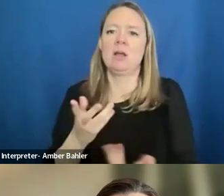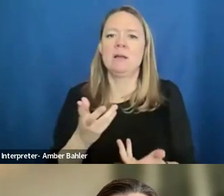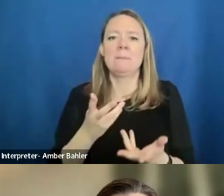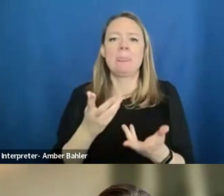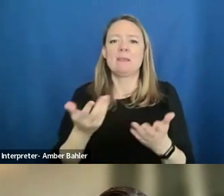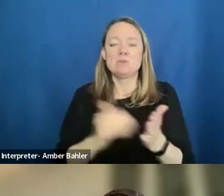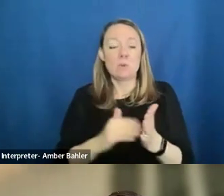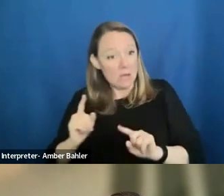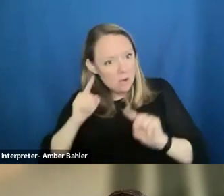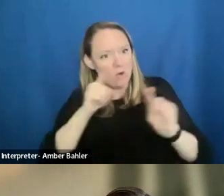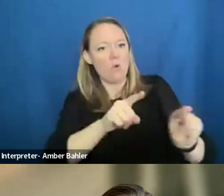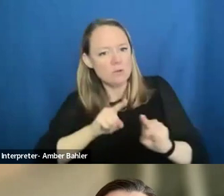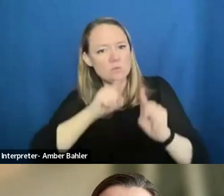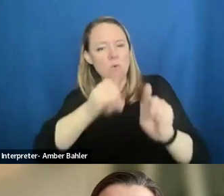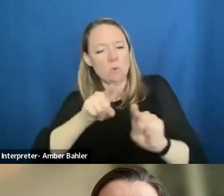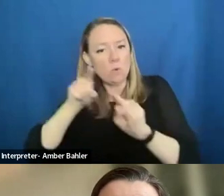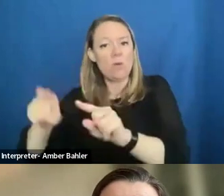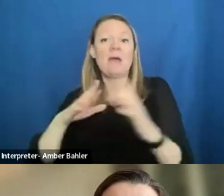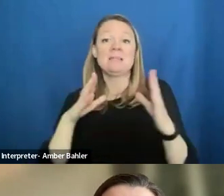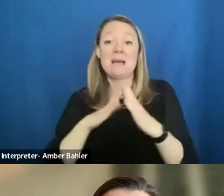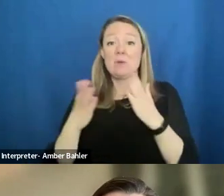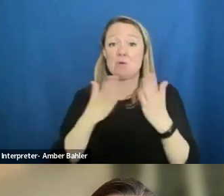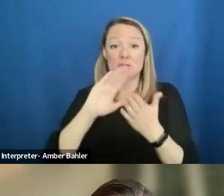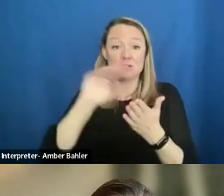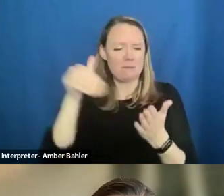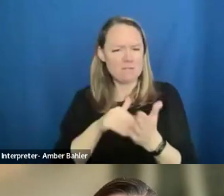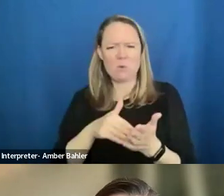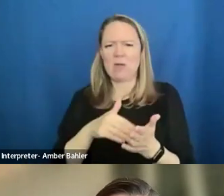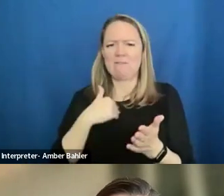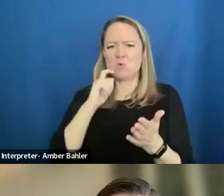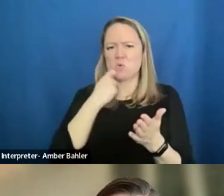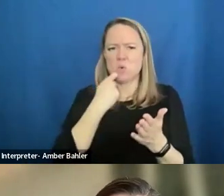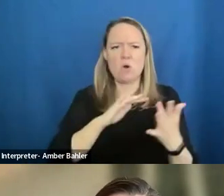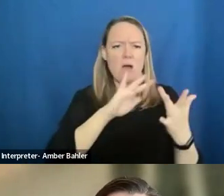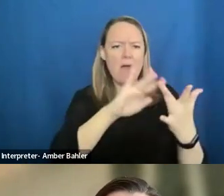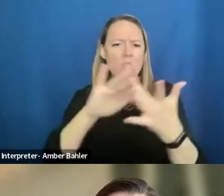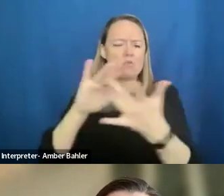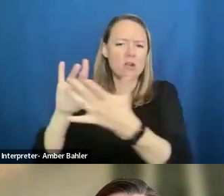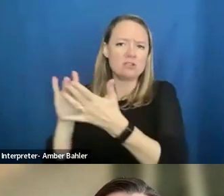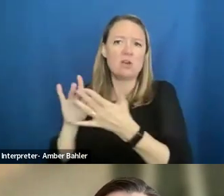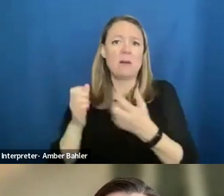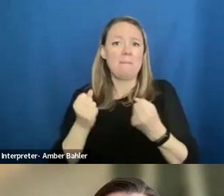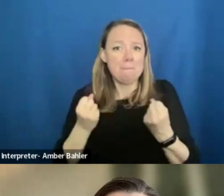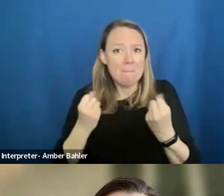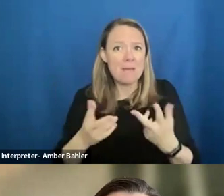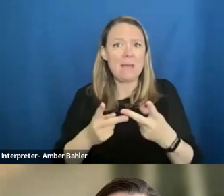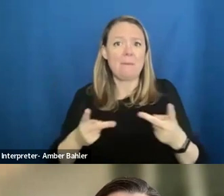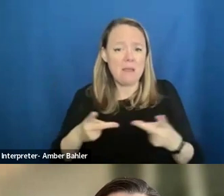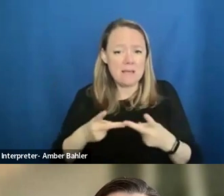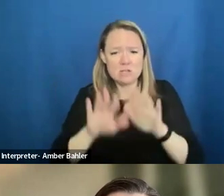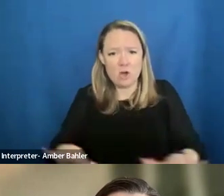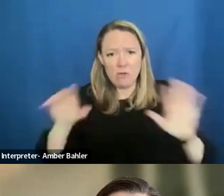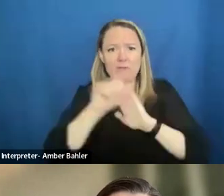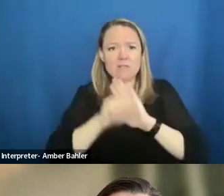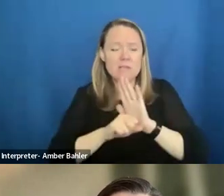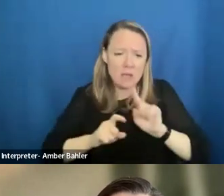Center in Seattle, they're doing some really cool outreach. A lot of folks around the state are going to people in encampments, under bridges, where they are,